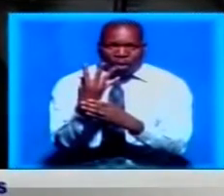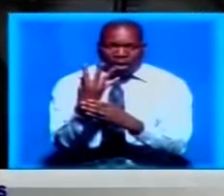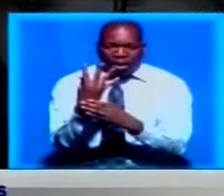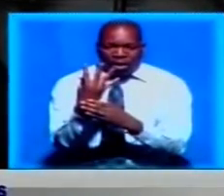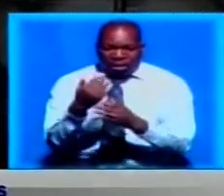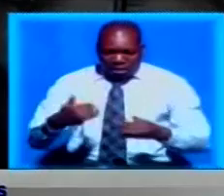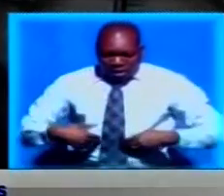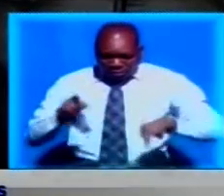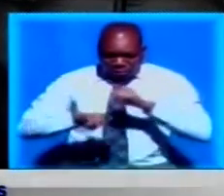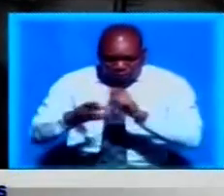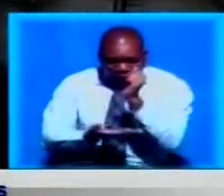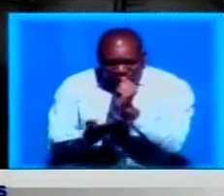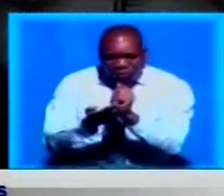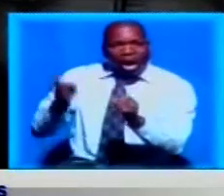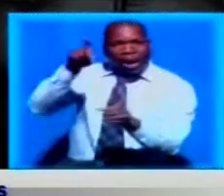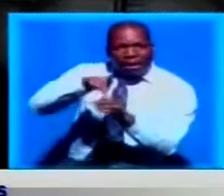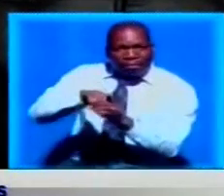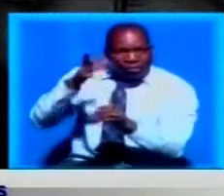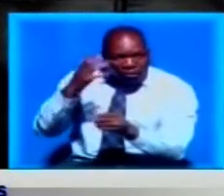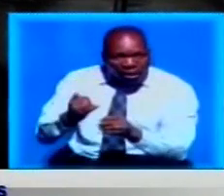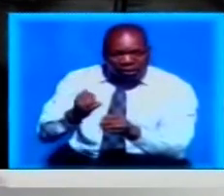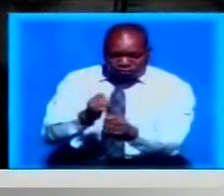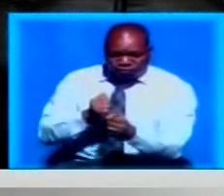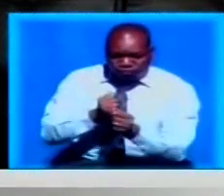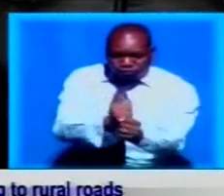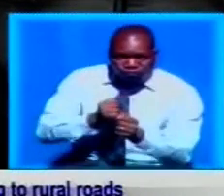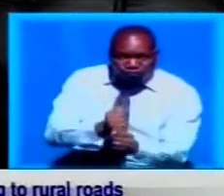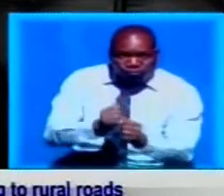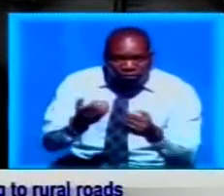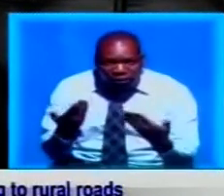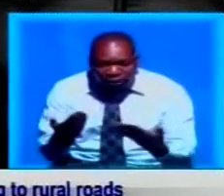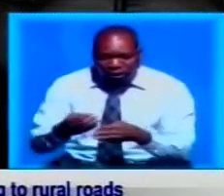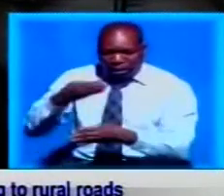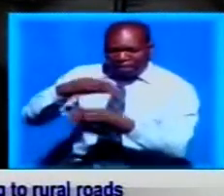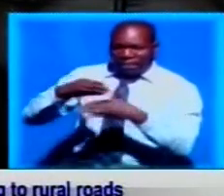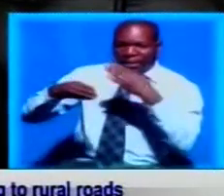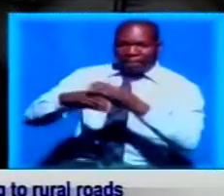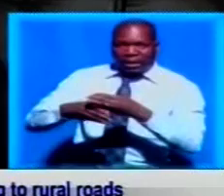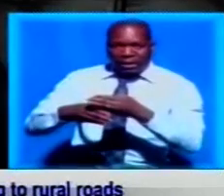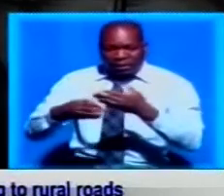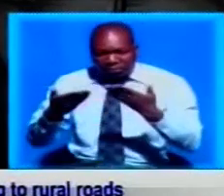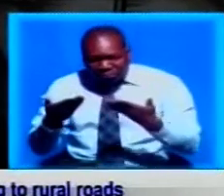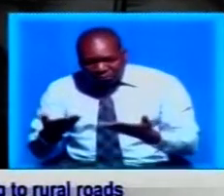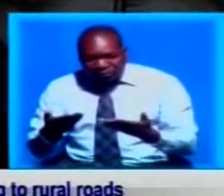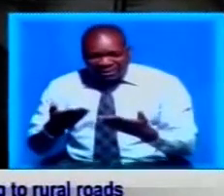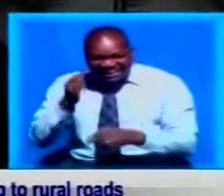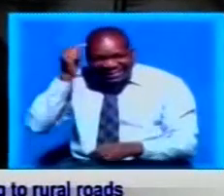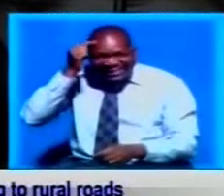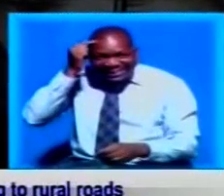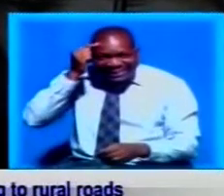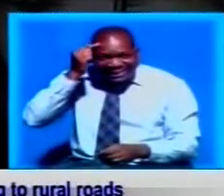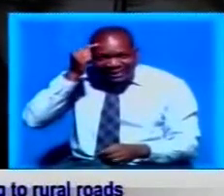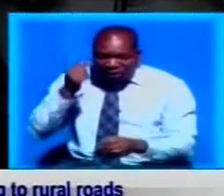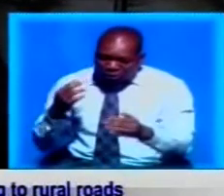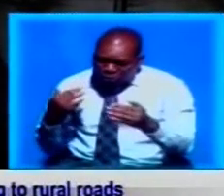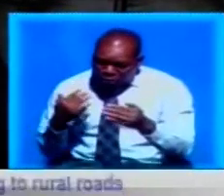of the young people in development, because we are going to see carpentry, we are going to see bricklaying, and I think we've seen that there's